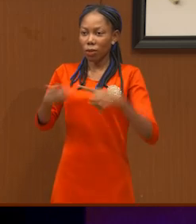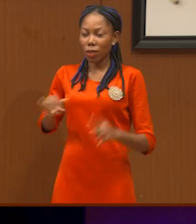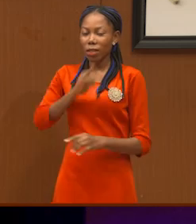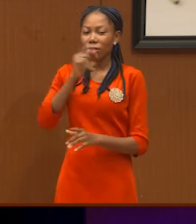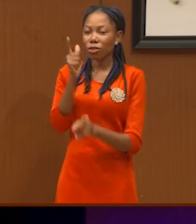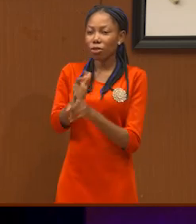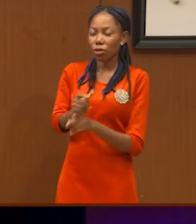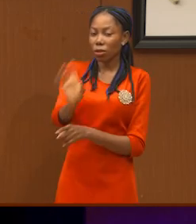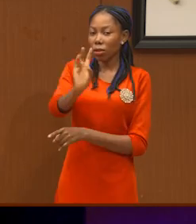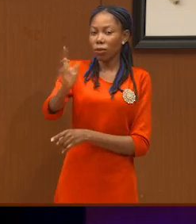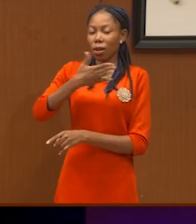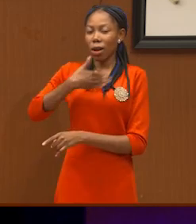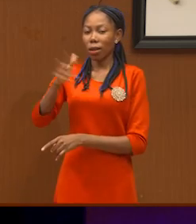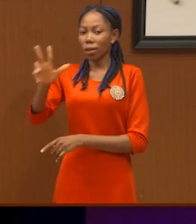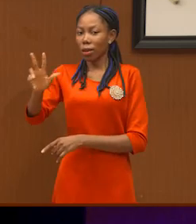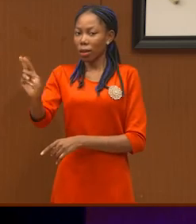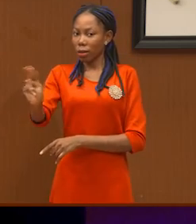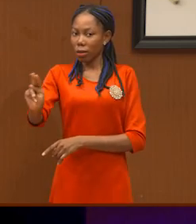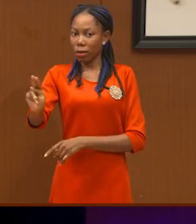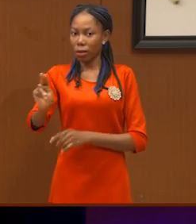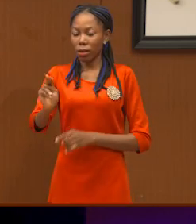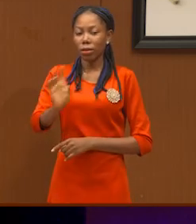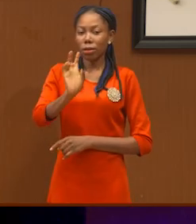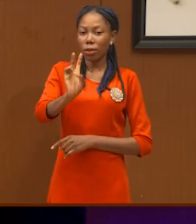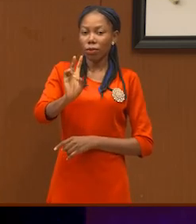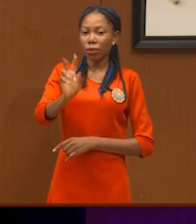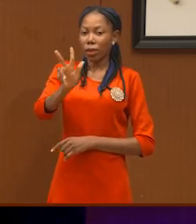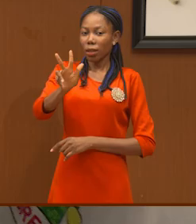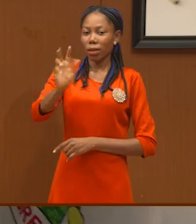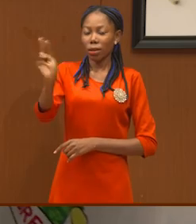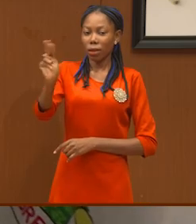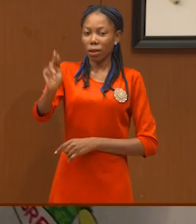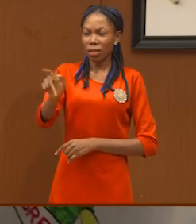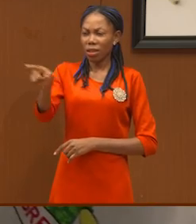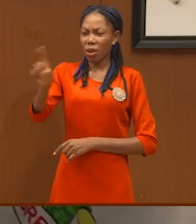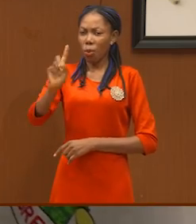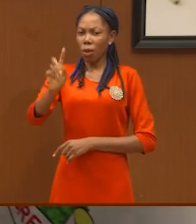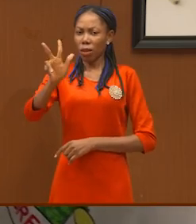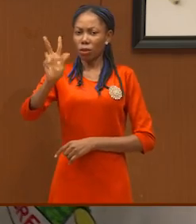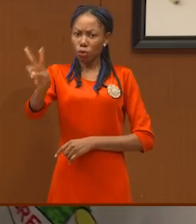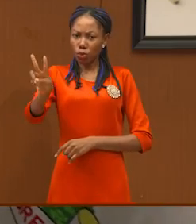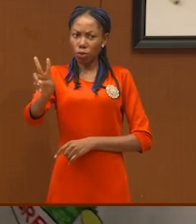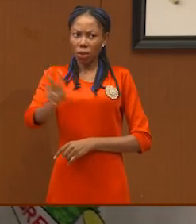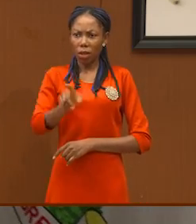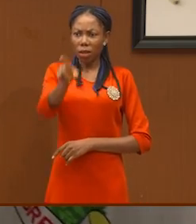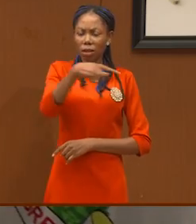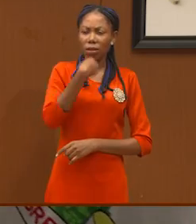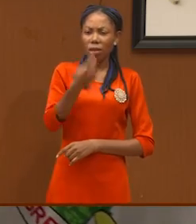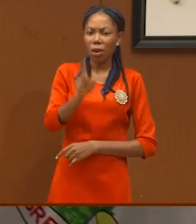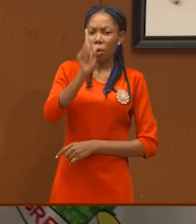just 703 naira. 700. 3 naira. You are saying 132. He's saying